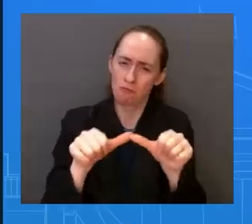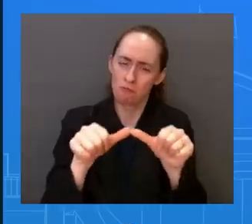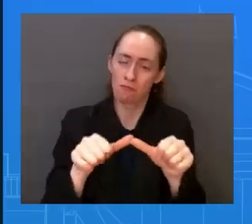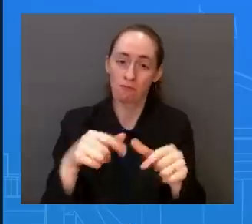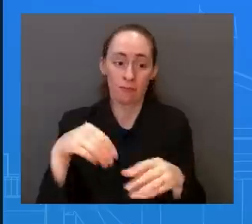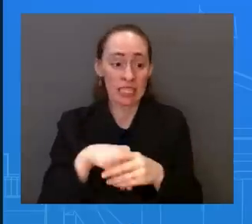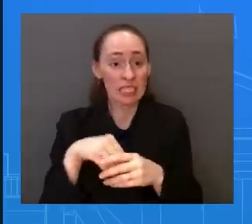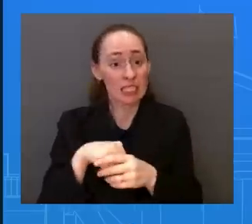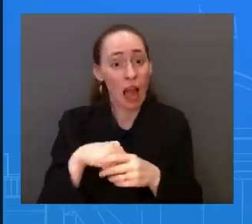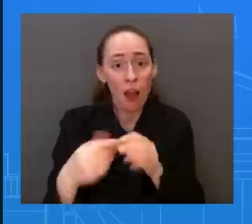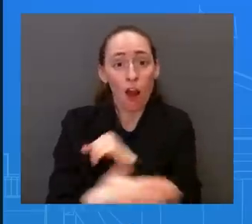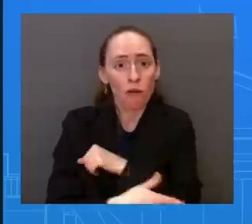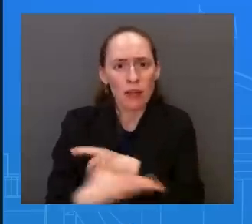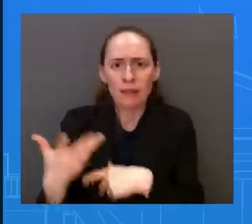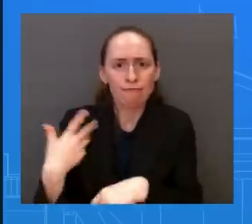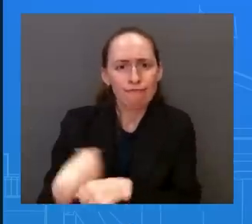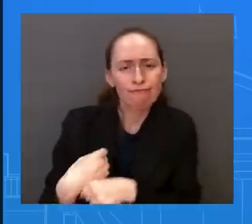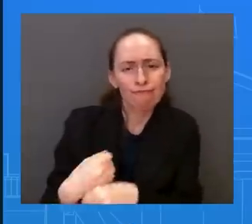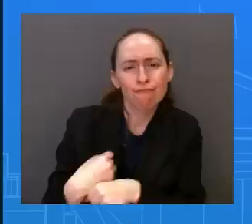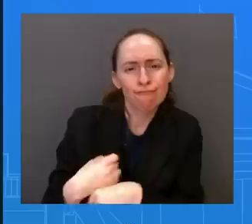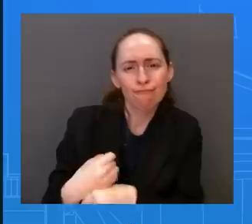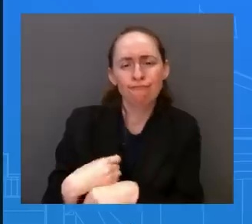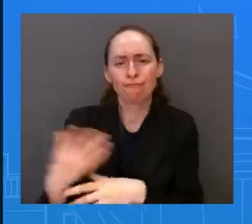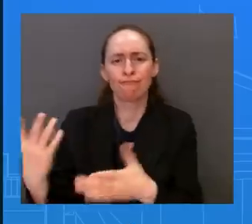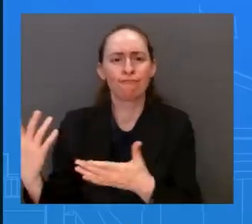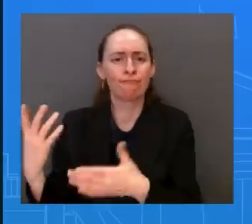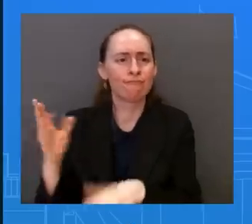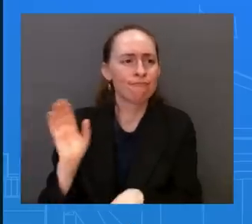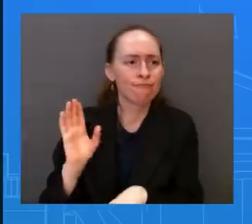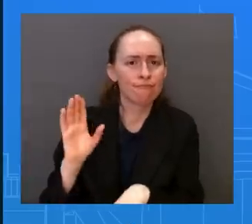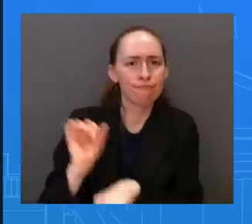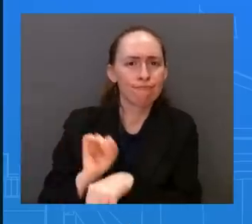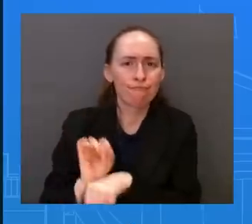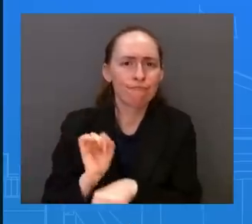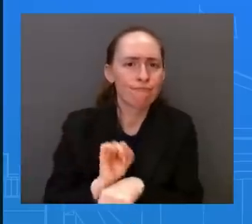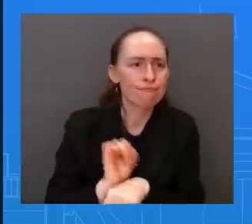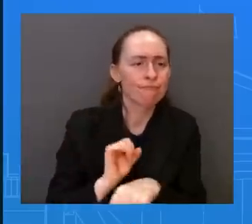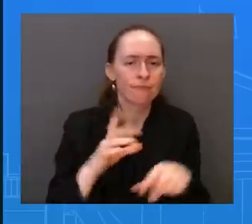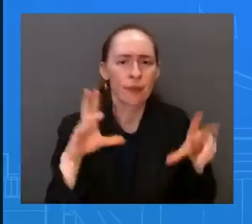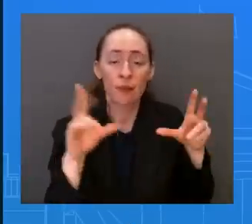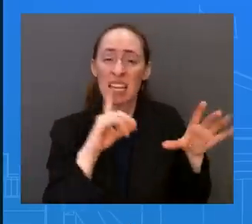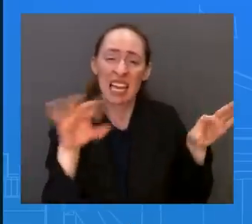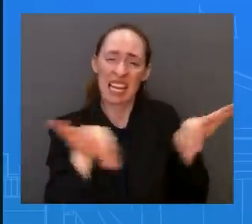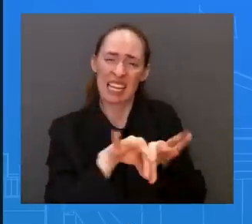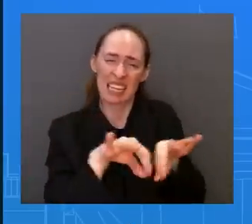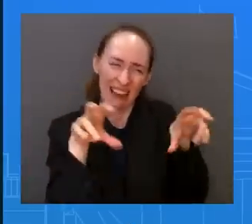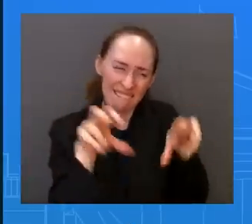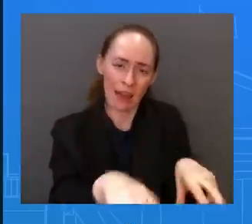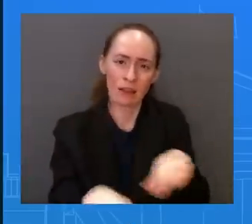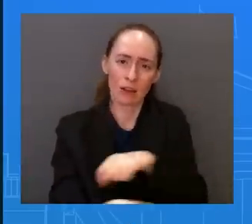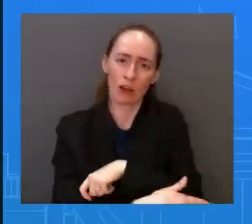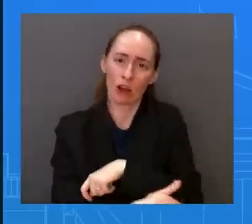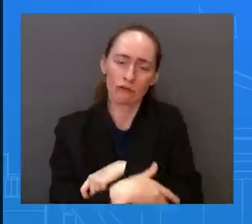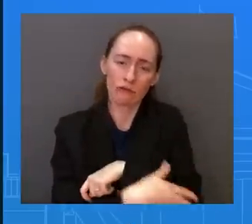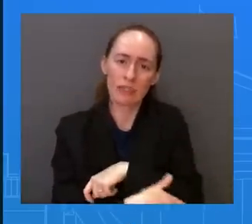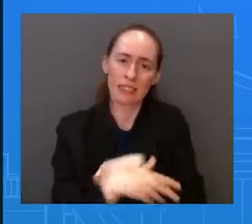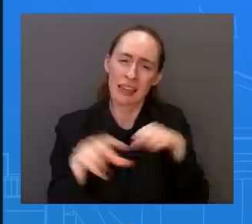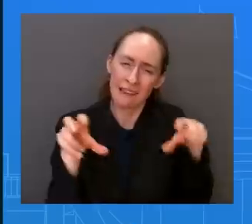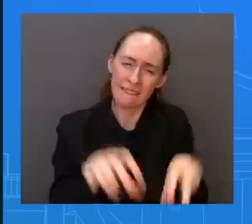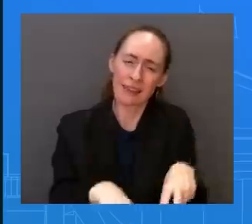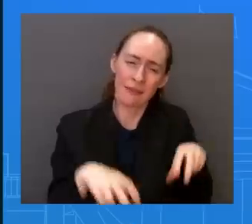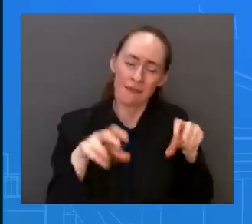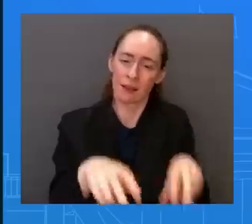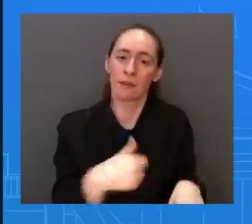actually invest in this country and lower costs for families. And so that's particularly important at a time where the financial pressures